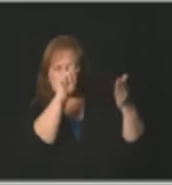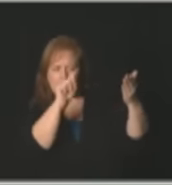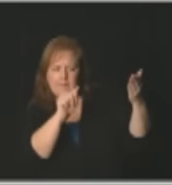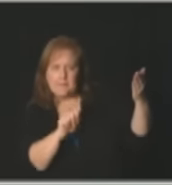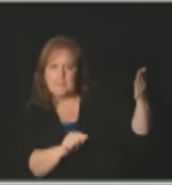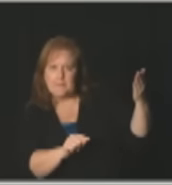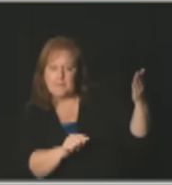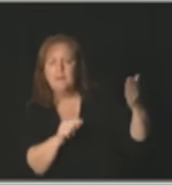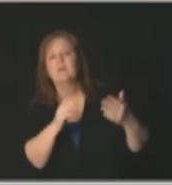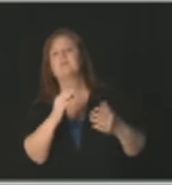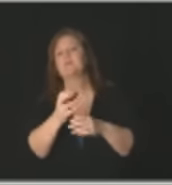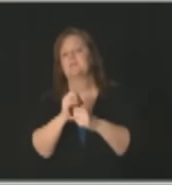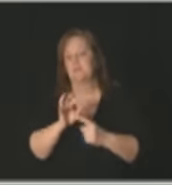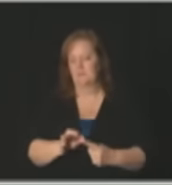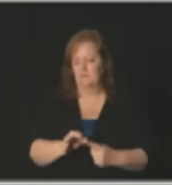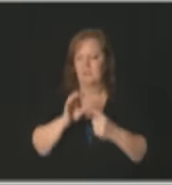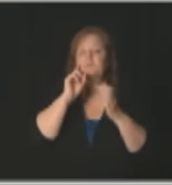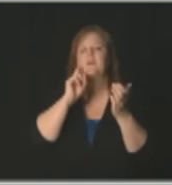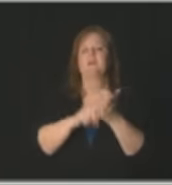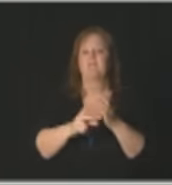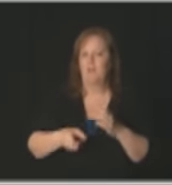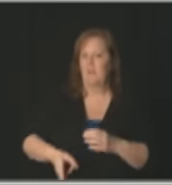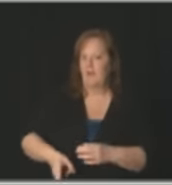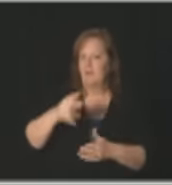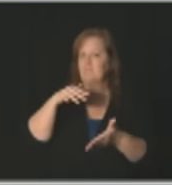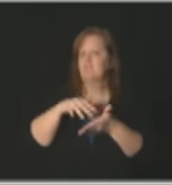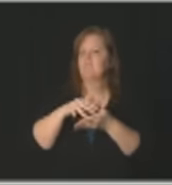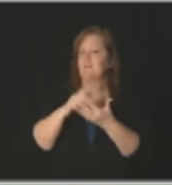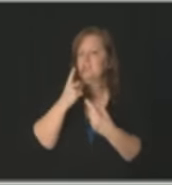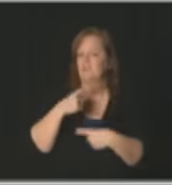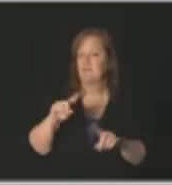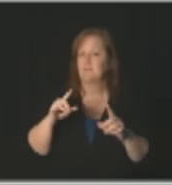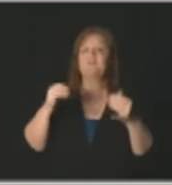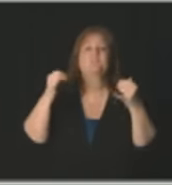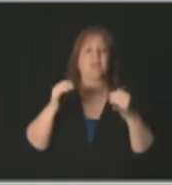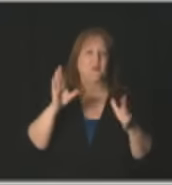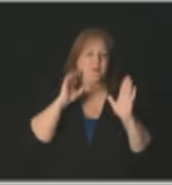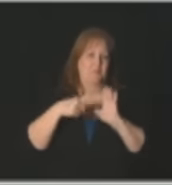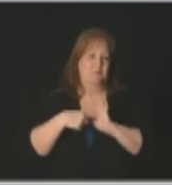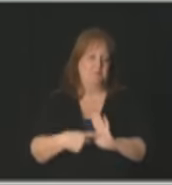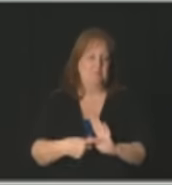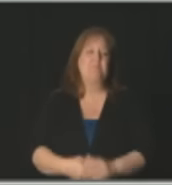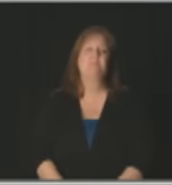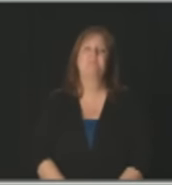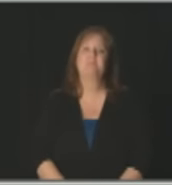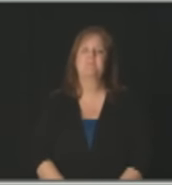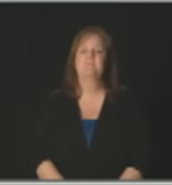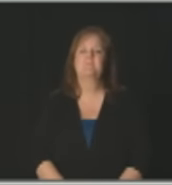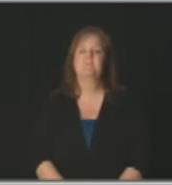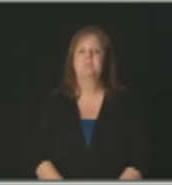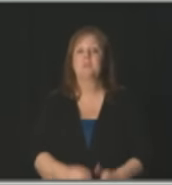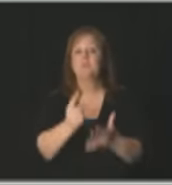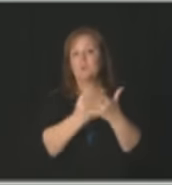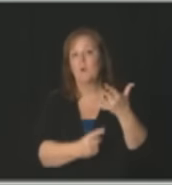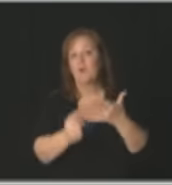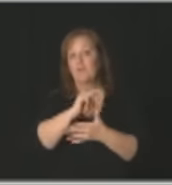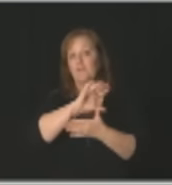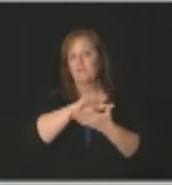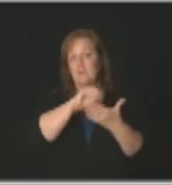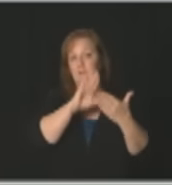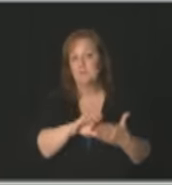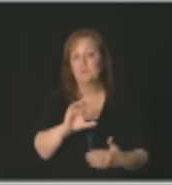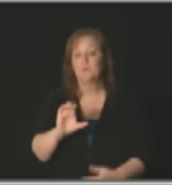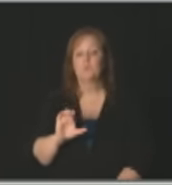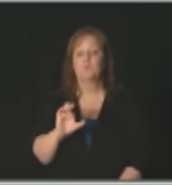special recognition for high scholastic achievement. May I now present them to you. Will the undergraduates graduating